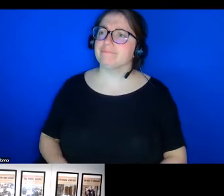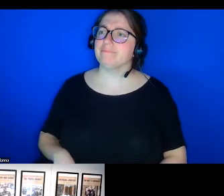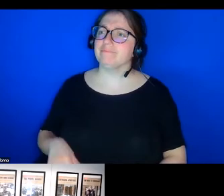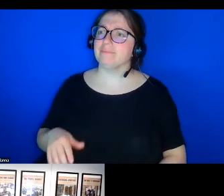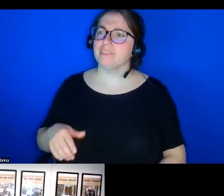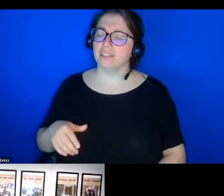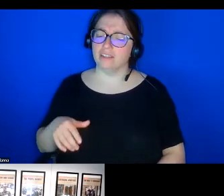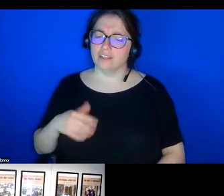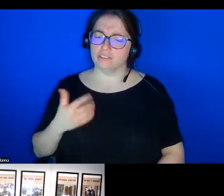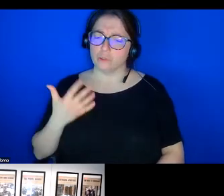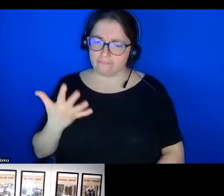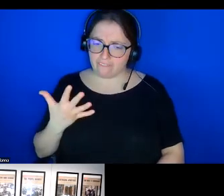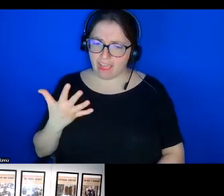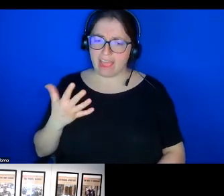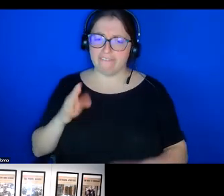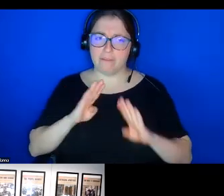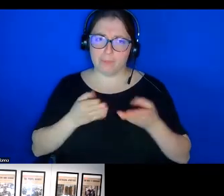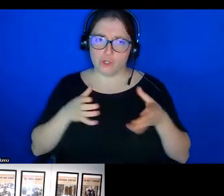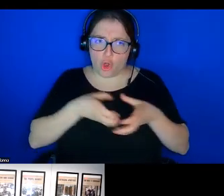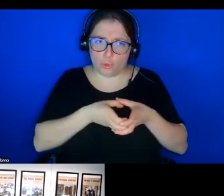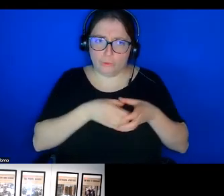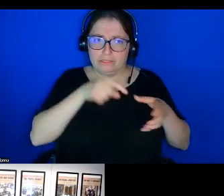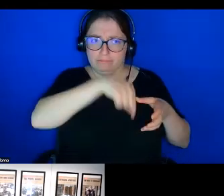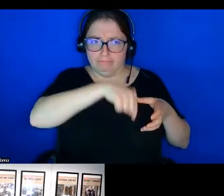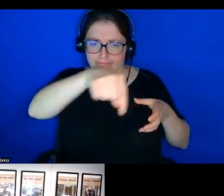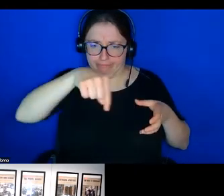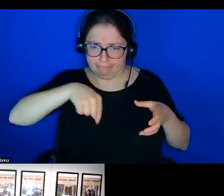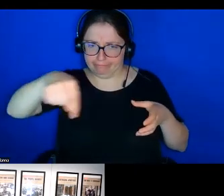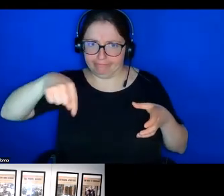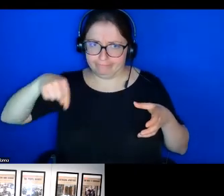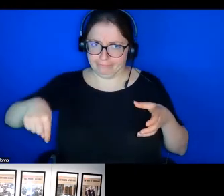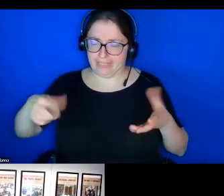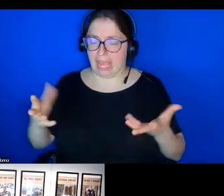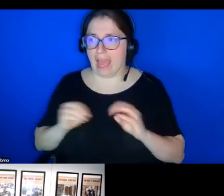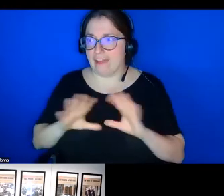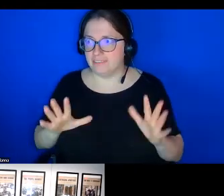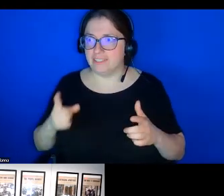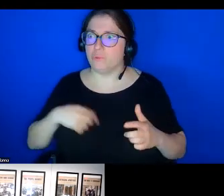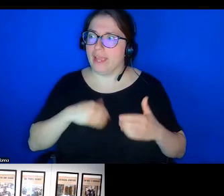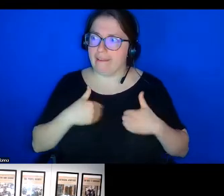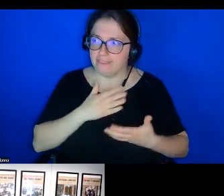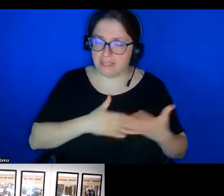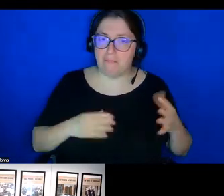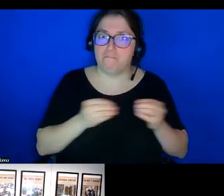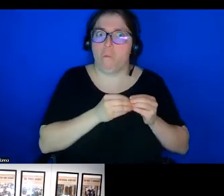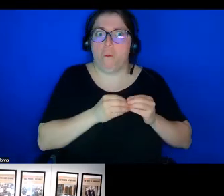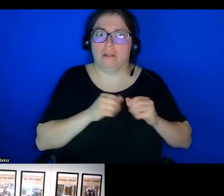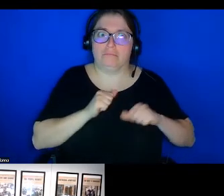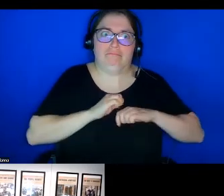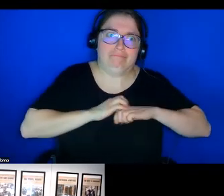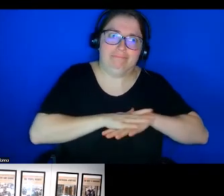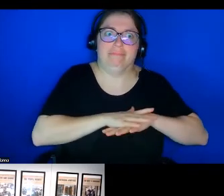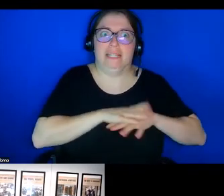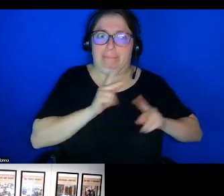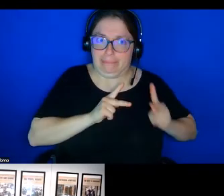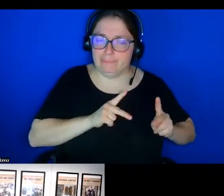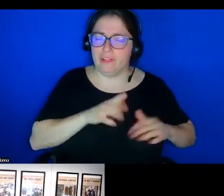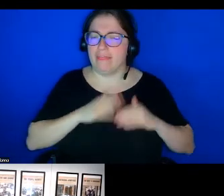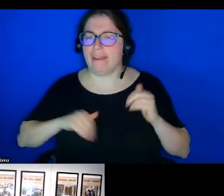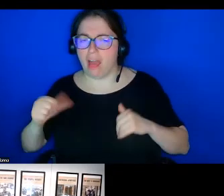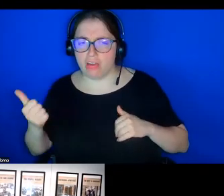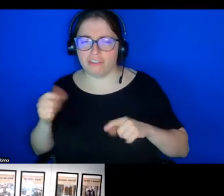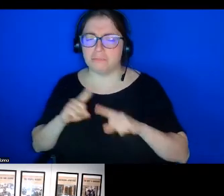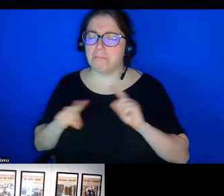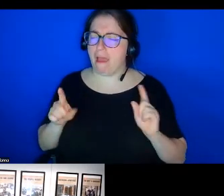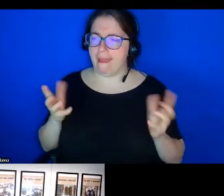boroughs are uh you know obviously we have more populous boroughs but does that track with the